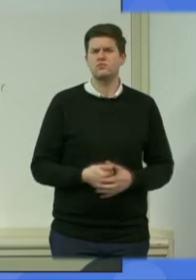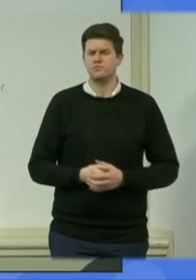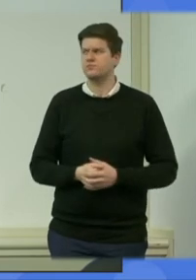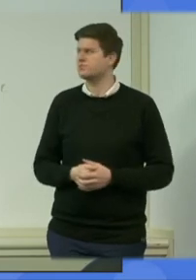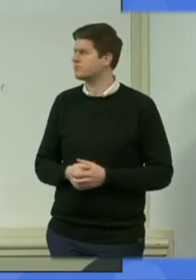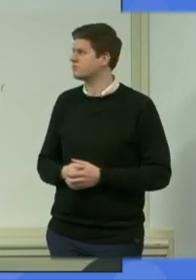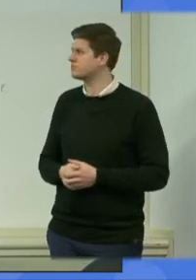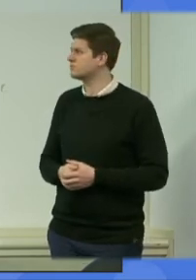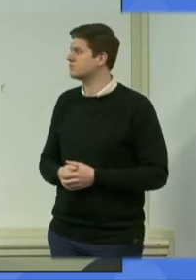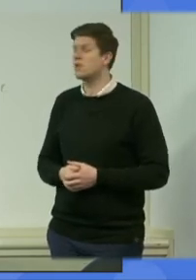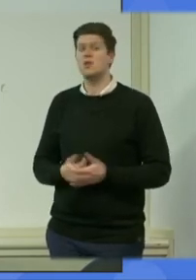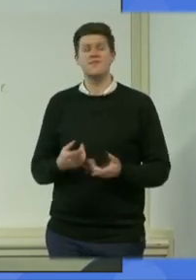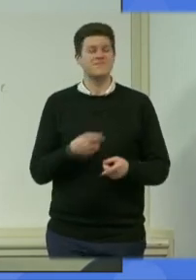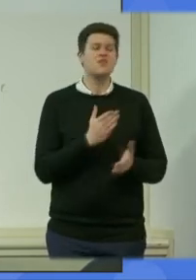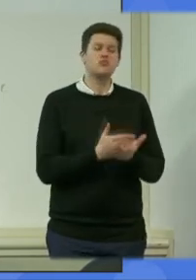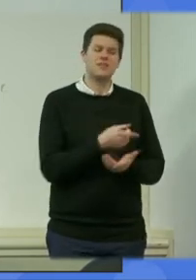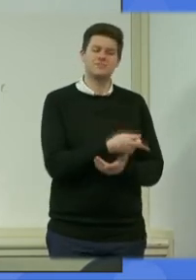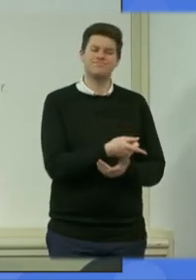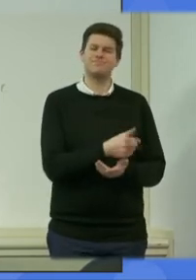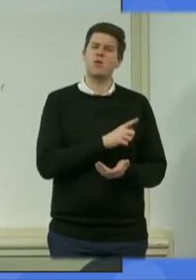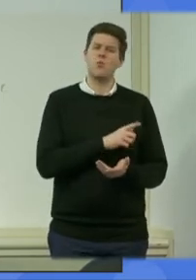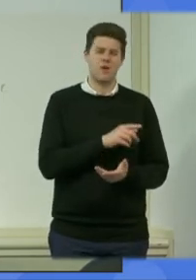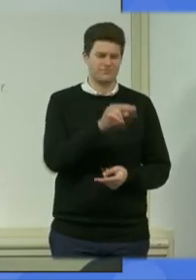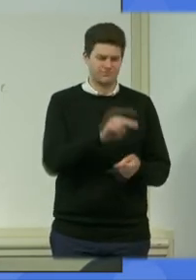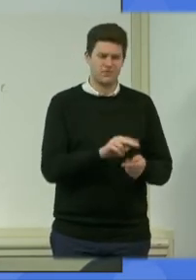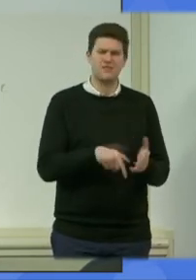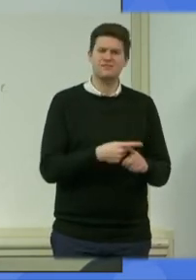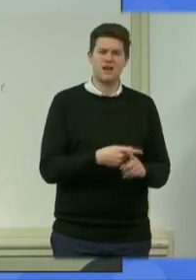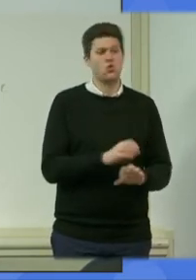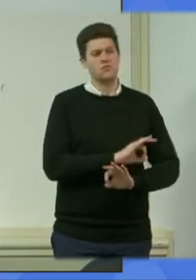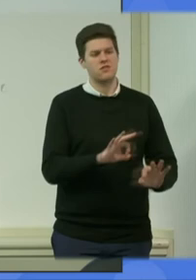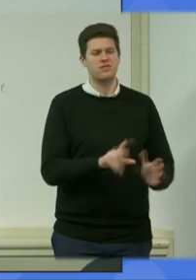of them are designed to help the poorest. So food, for example,